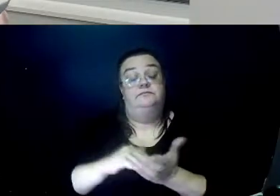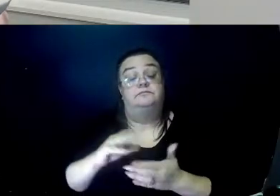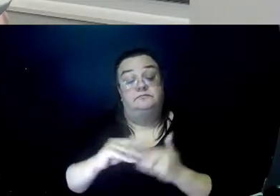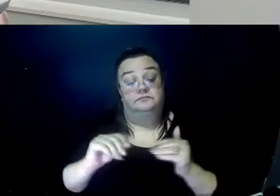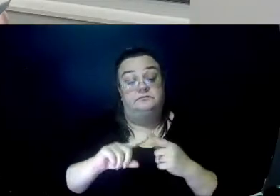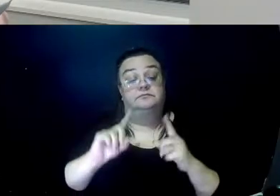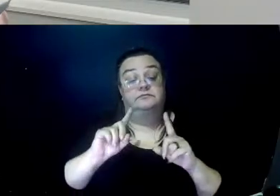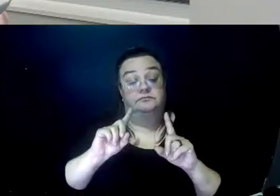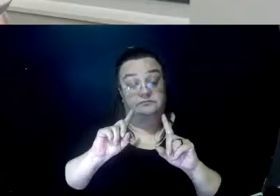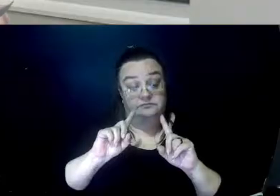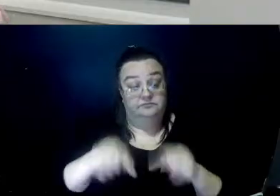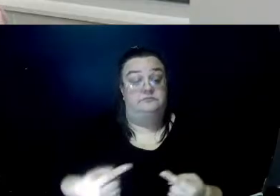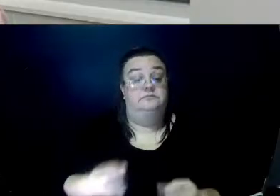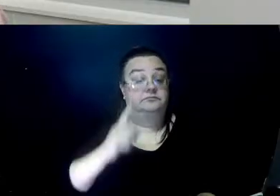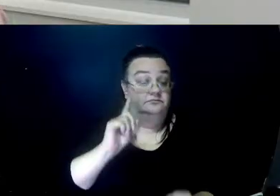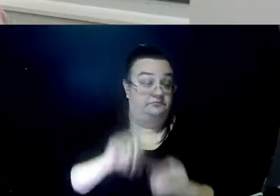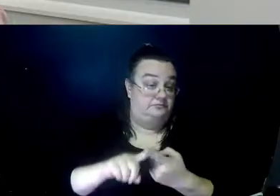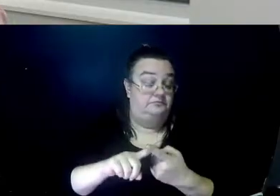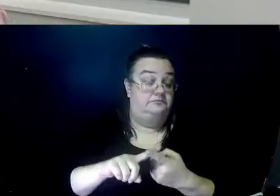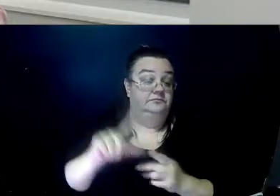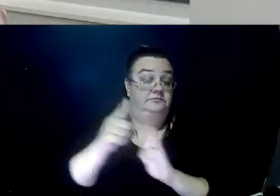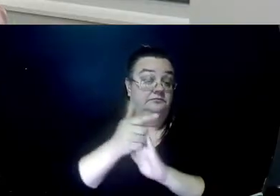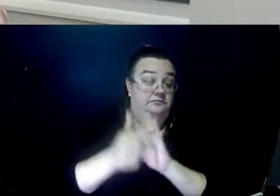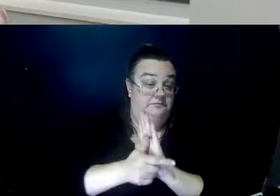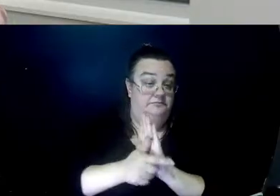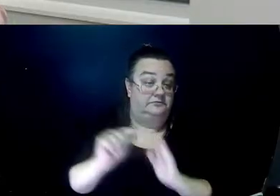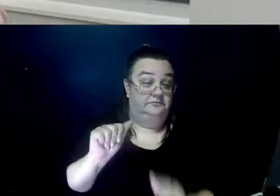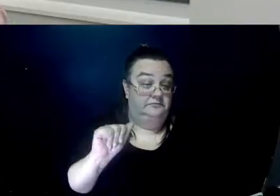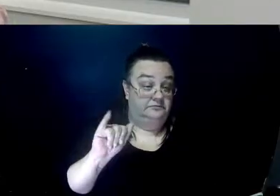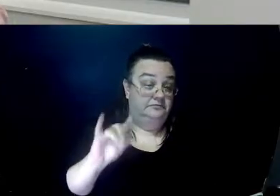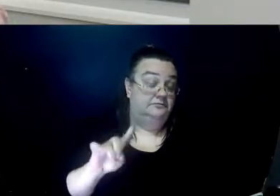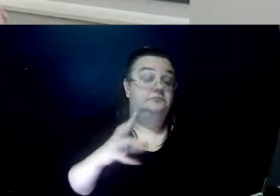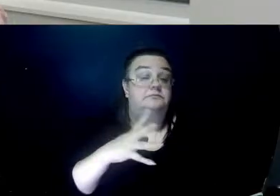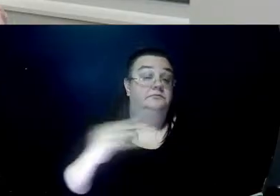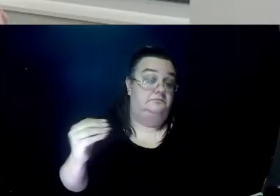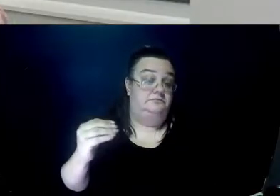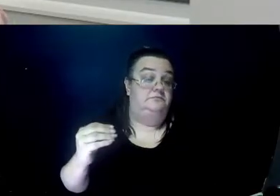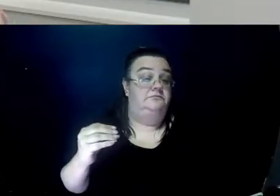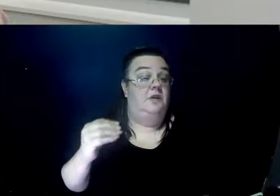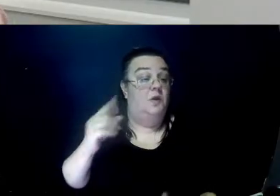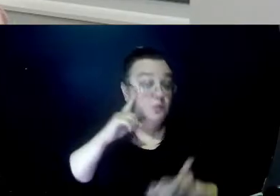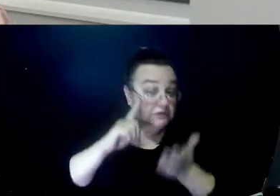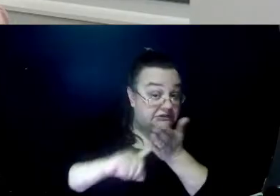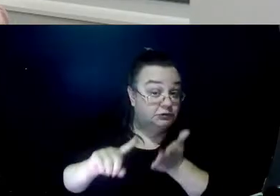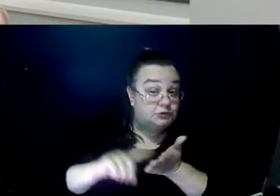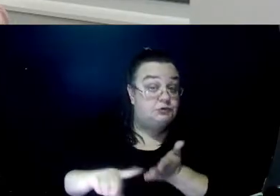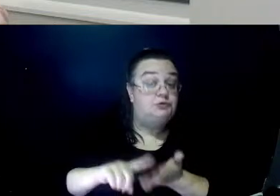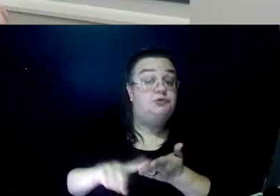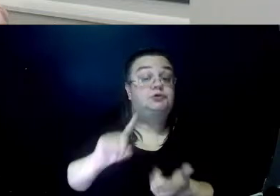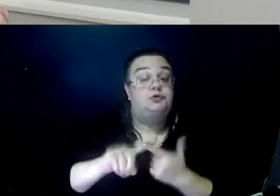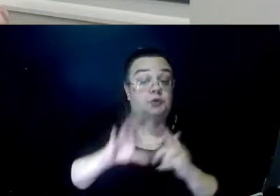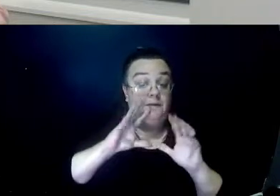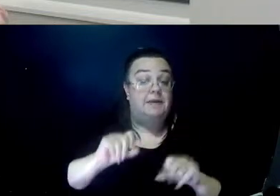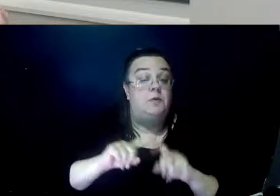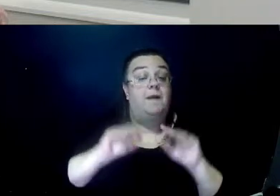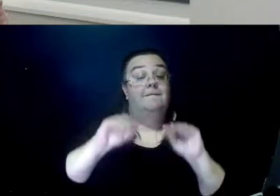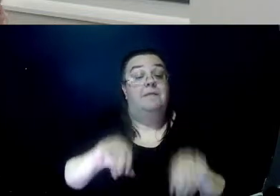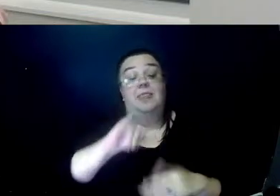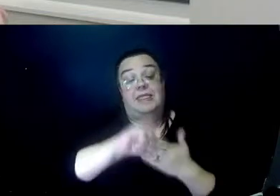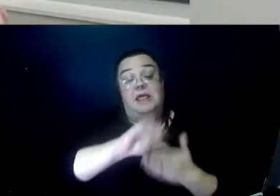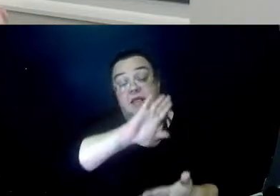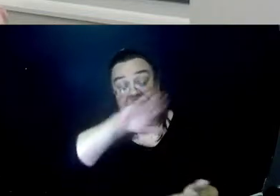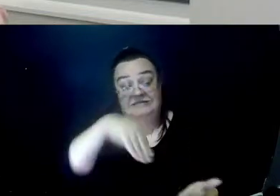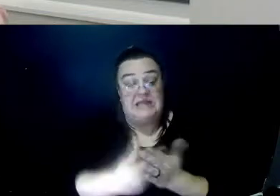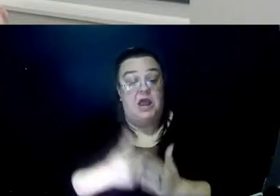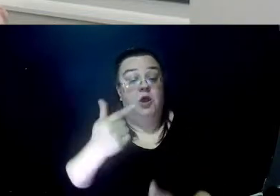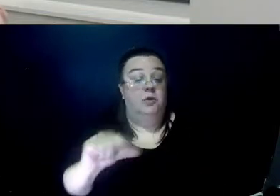go to legal aid and research to be able to place this entire green